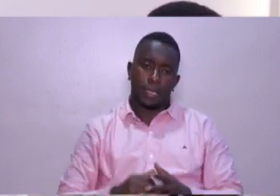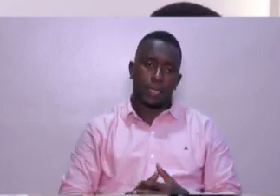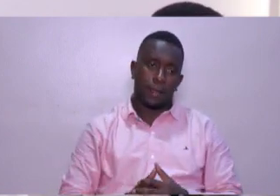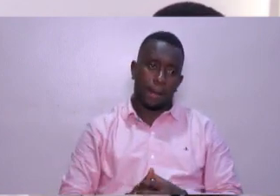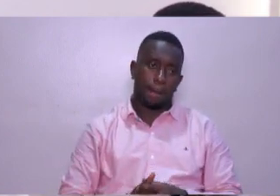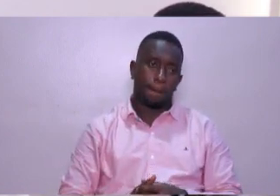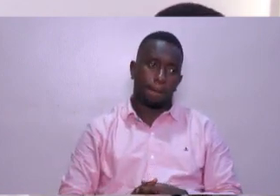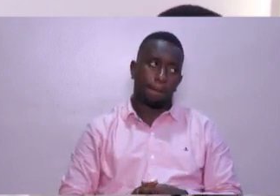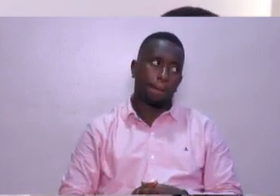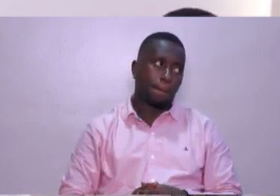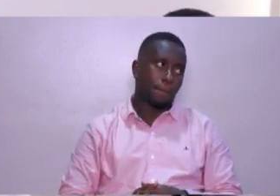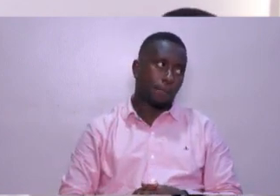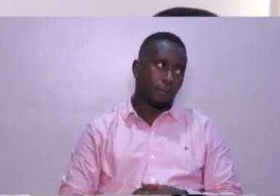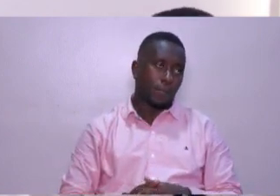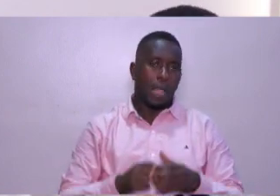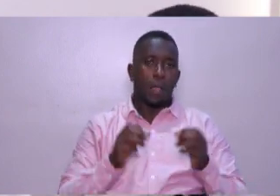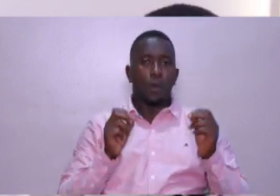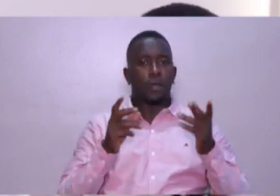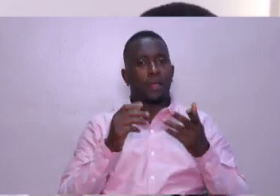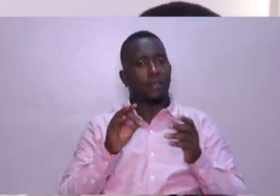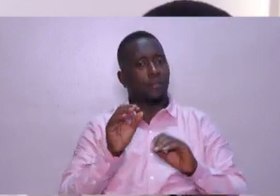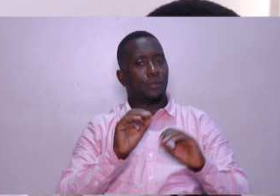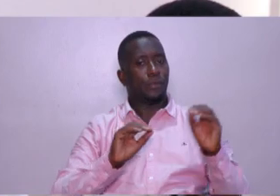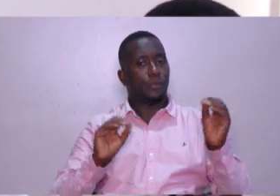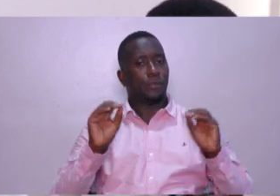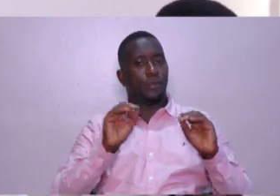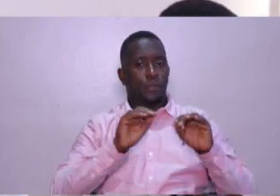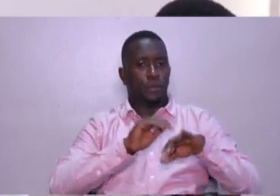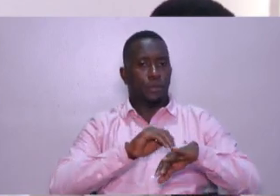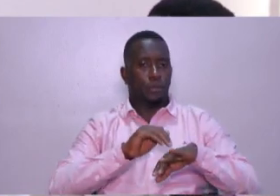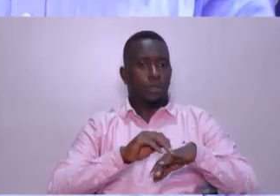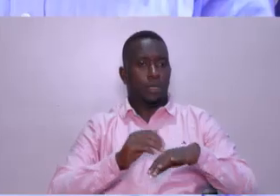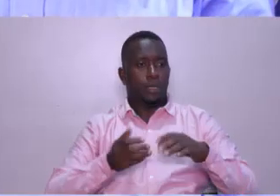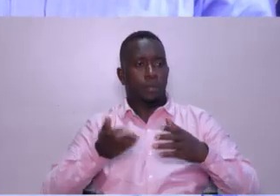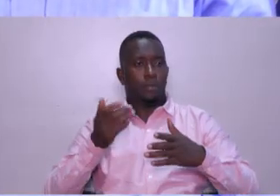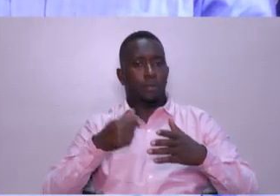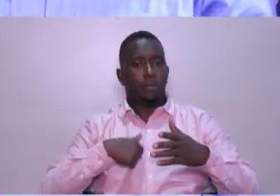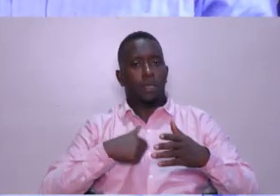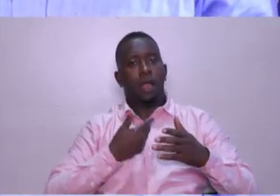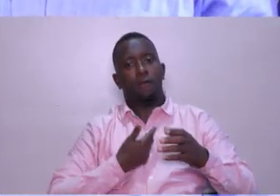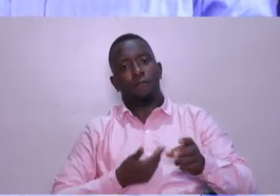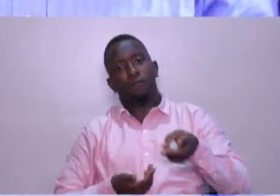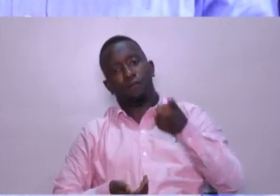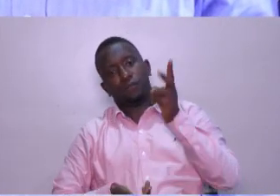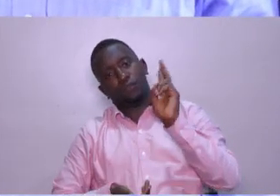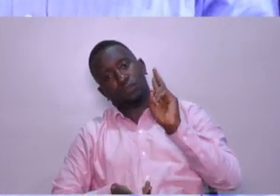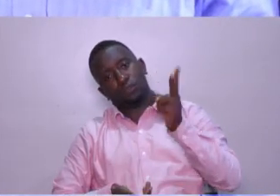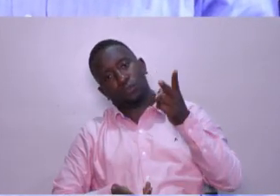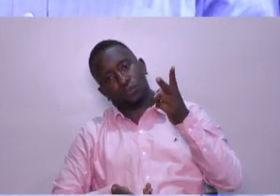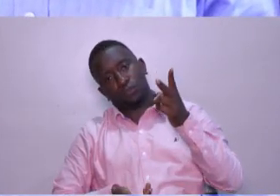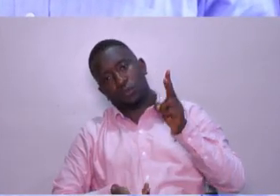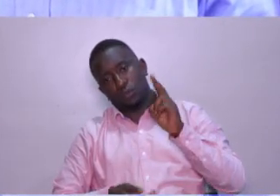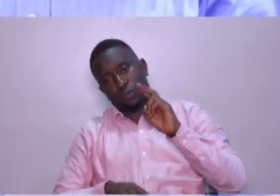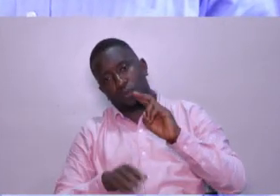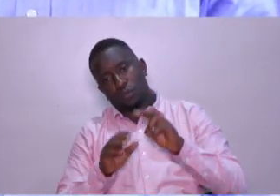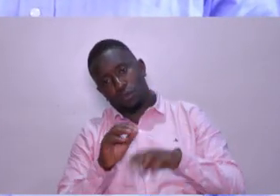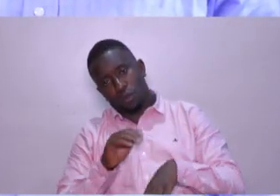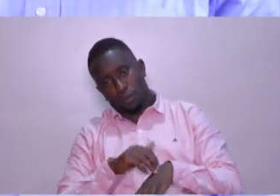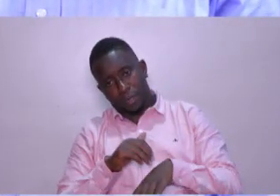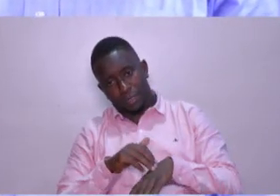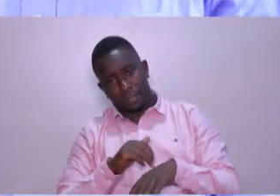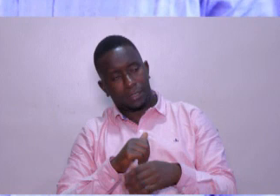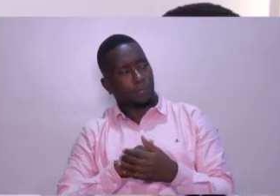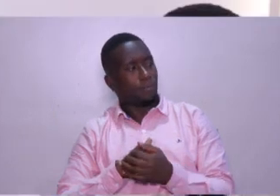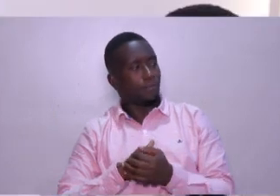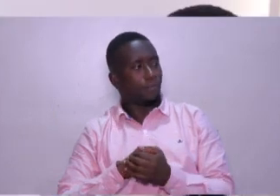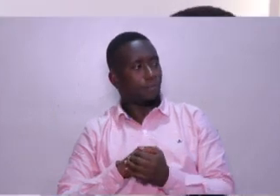Yeah. Okay. If there's no other comments, maybe I have two. I have two comments. I